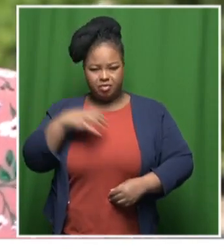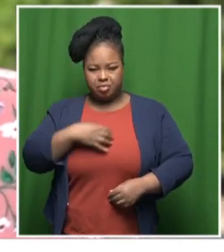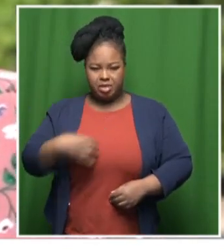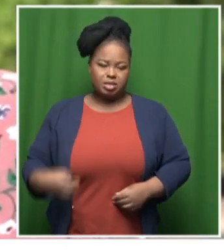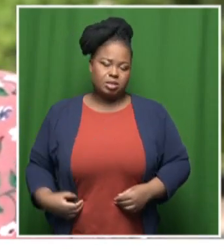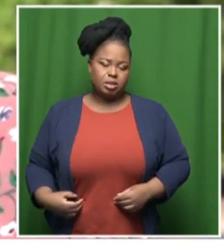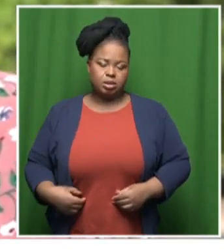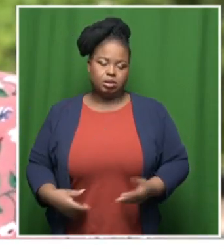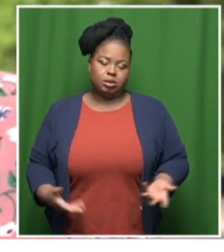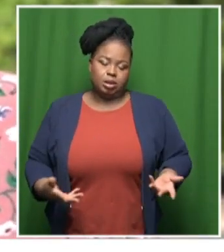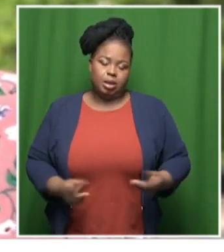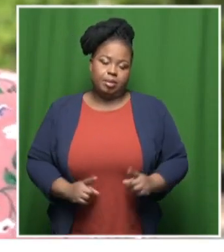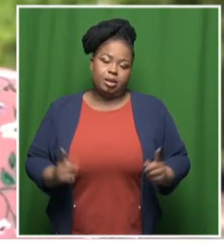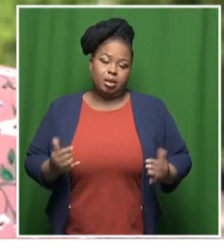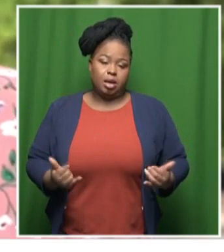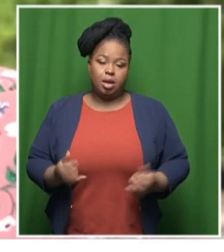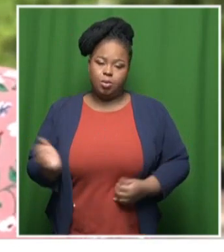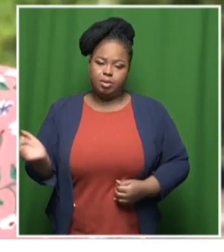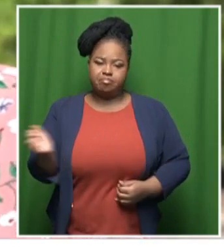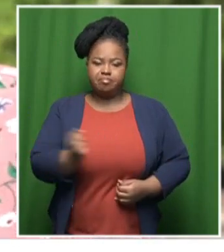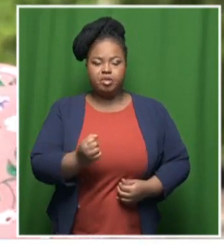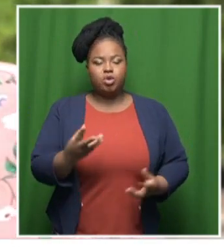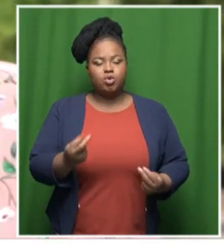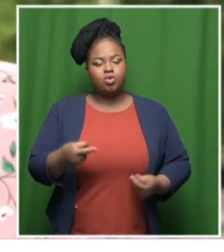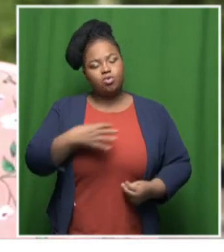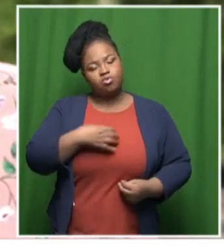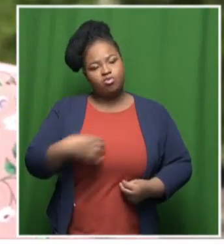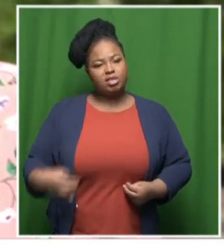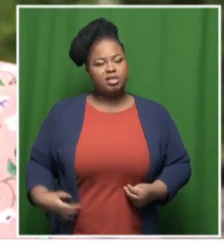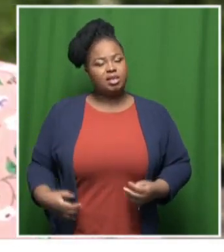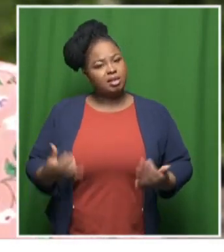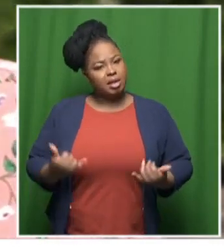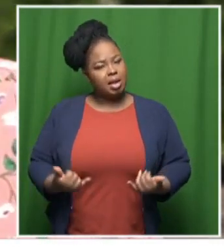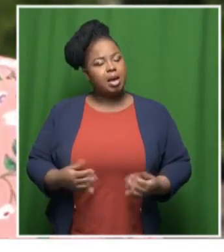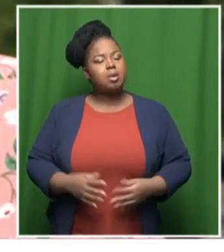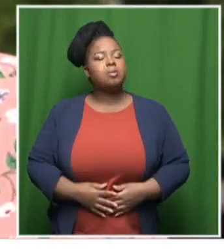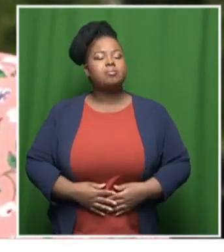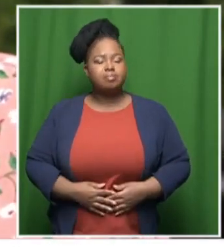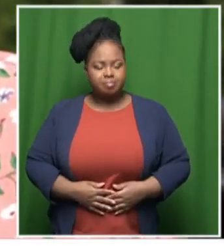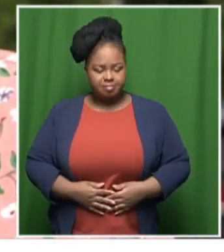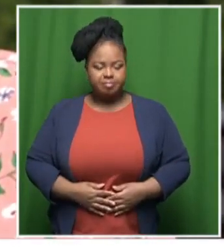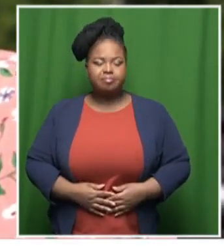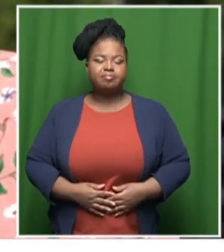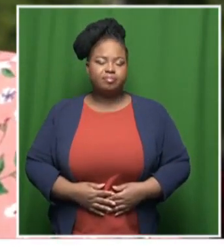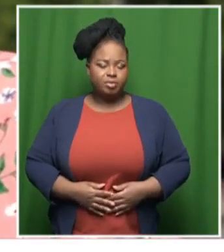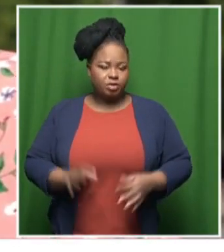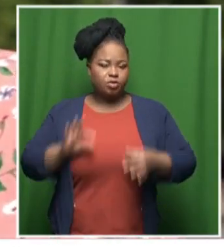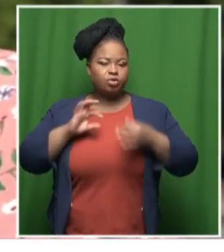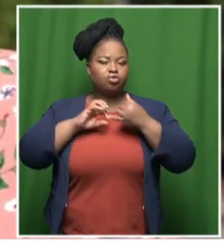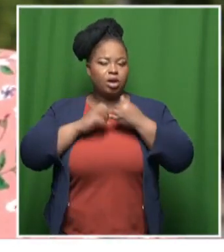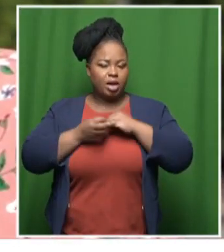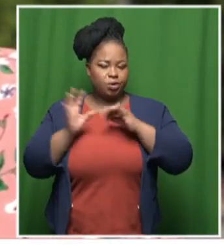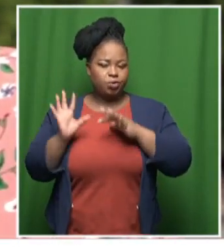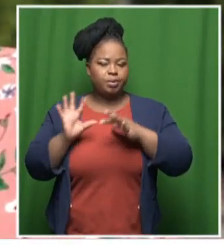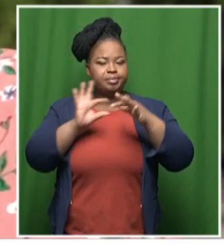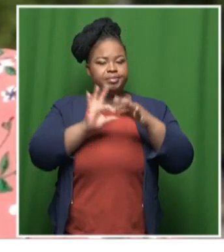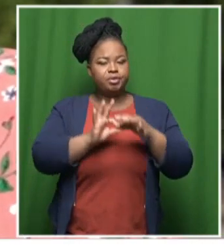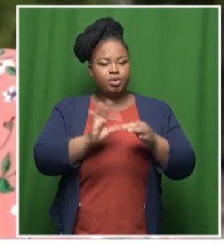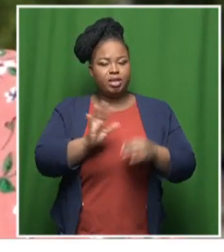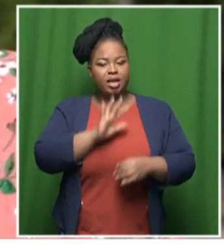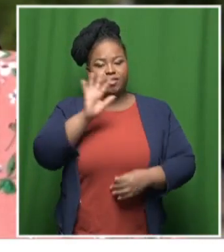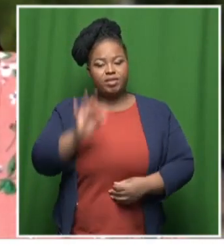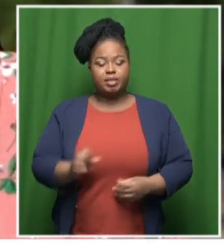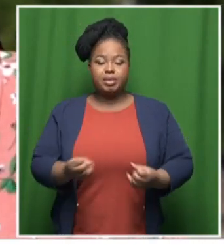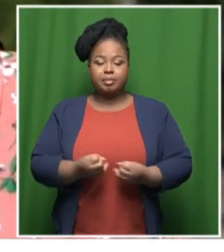country. But I think since President Biden, there's really been an attempt to reach out to Africa, and certainly